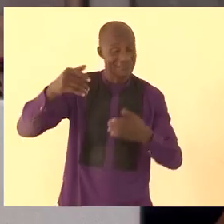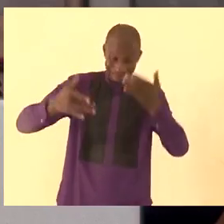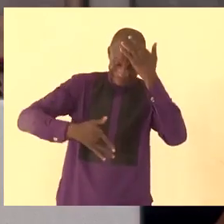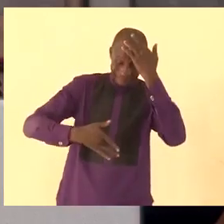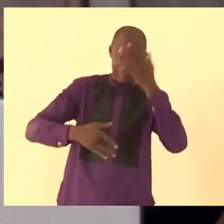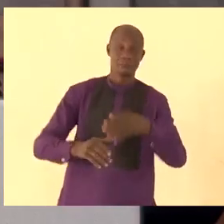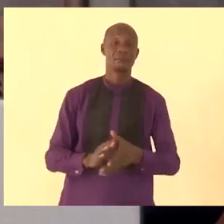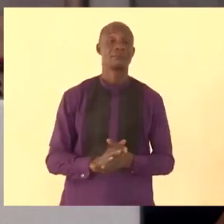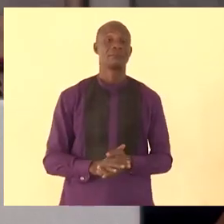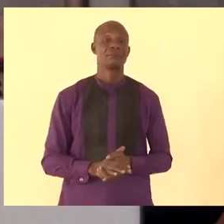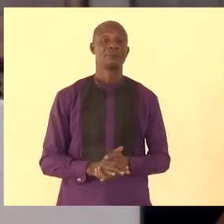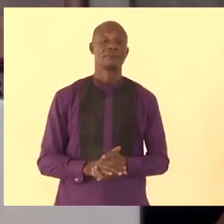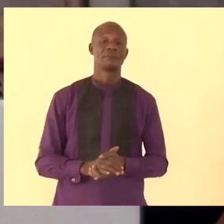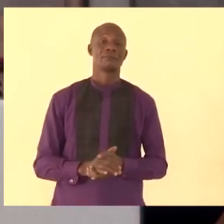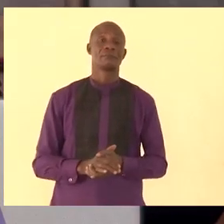do that.